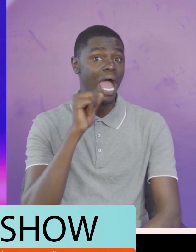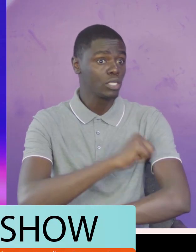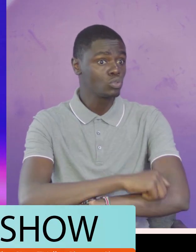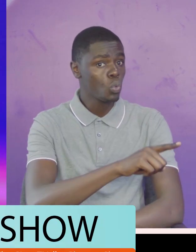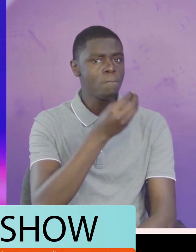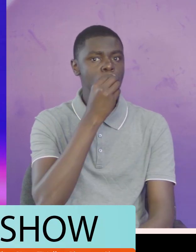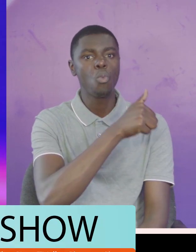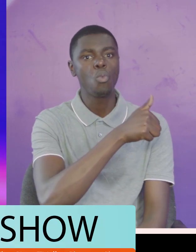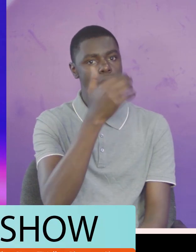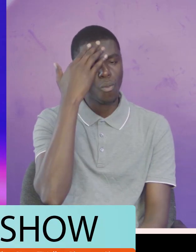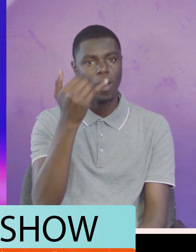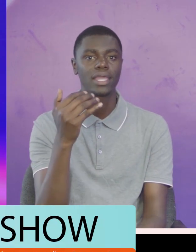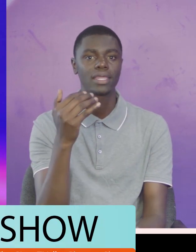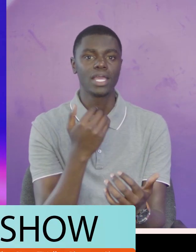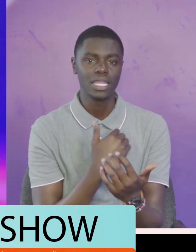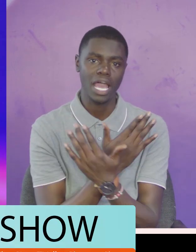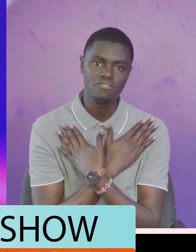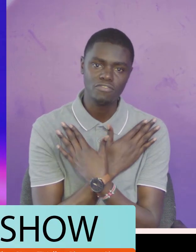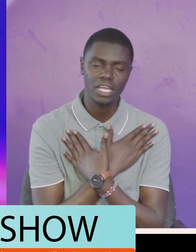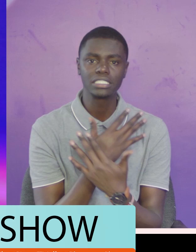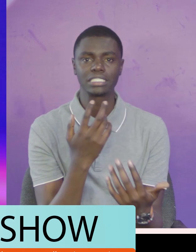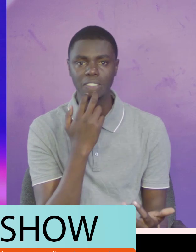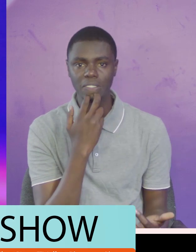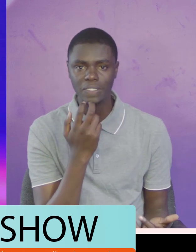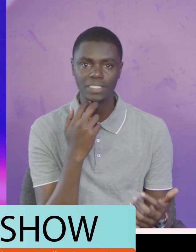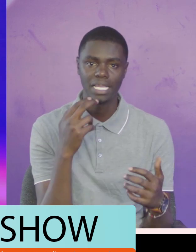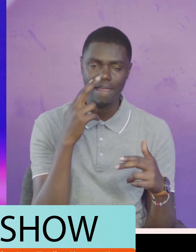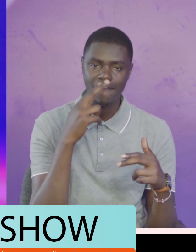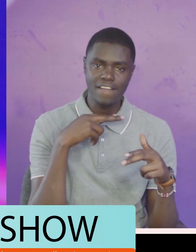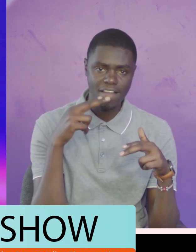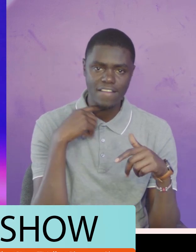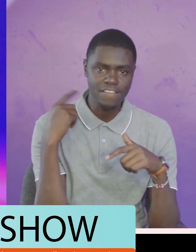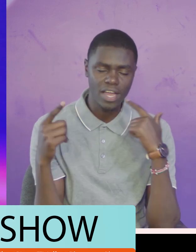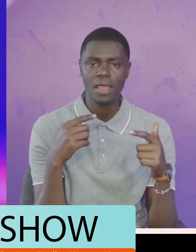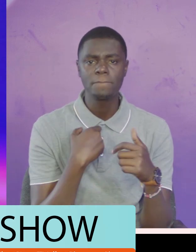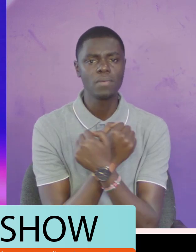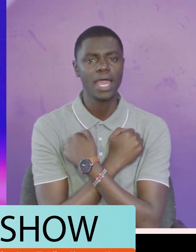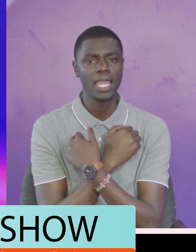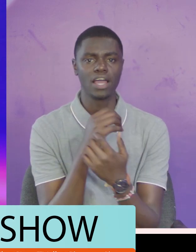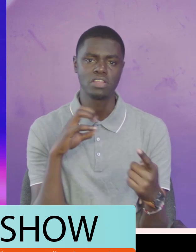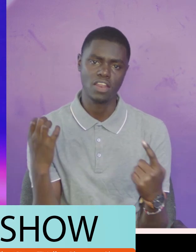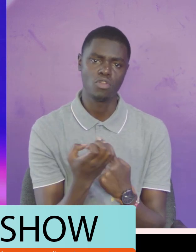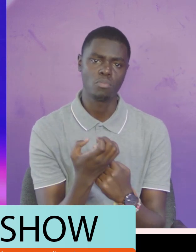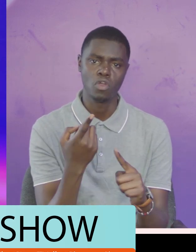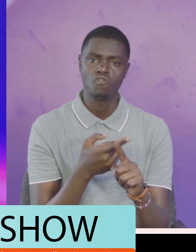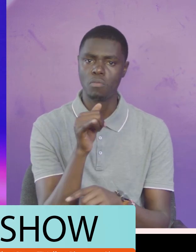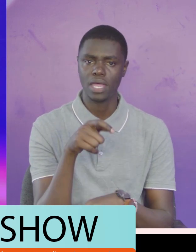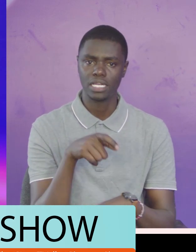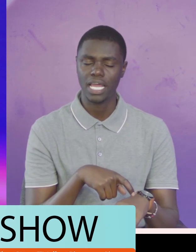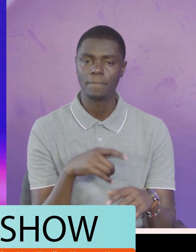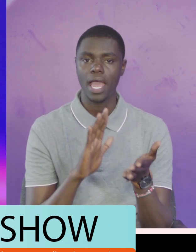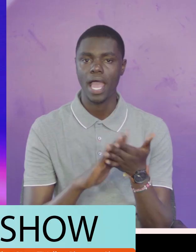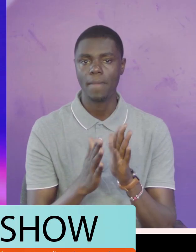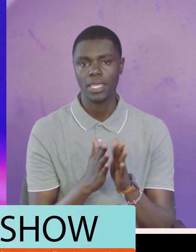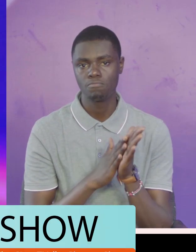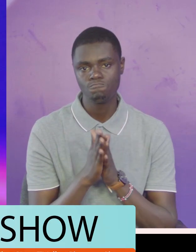very well at school, because then they're surrounded with friends and laughter and fun. And I just loved the environment. So from that time, I